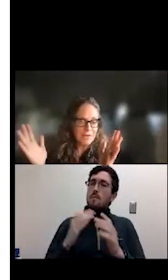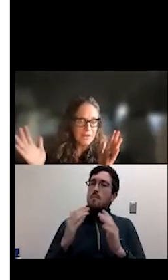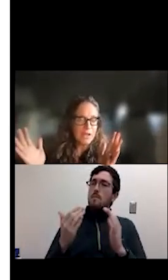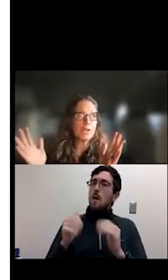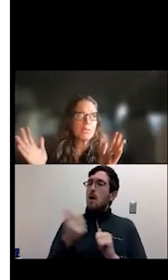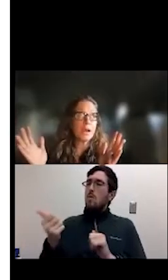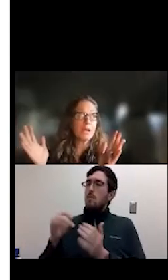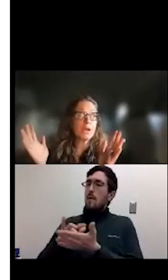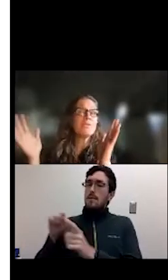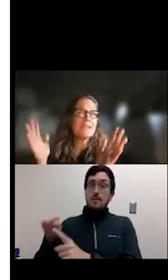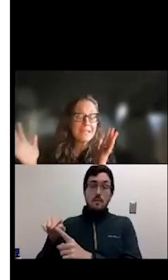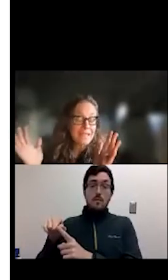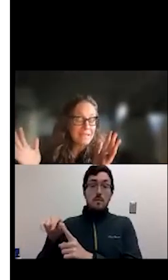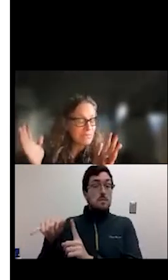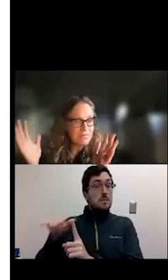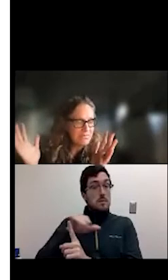be